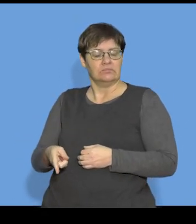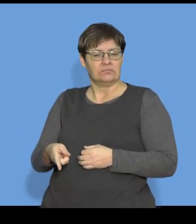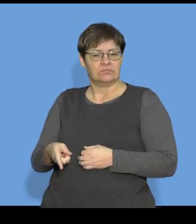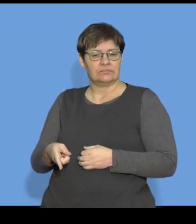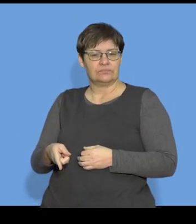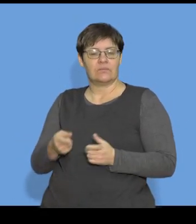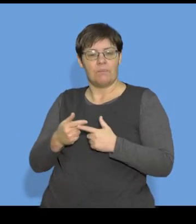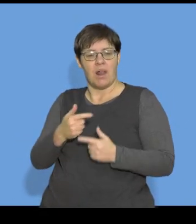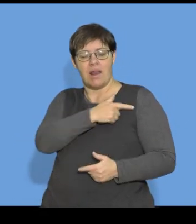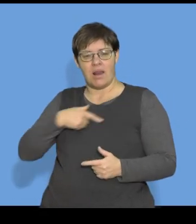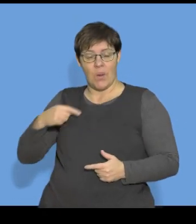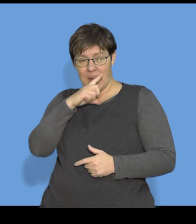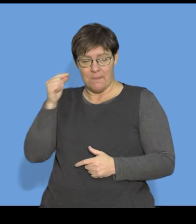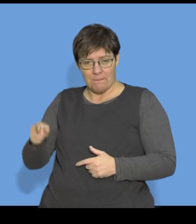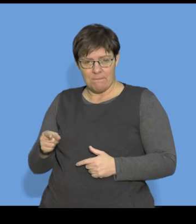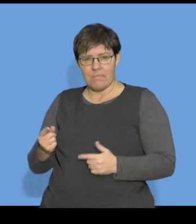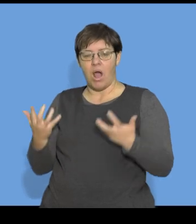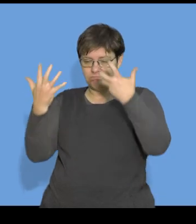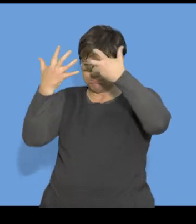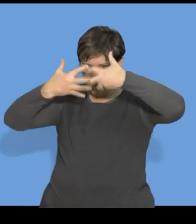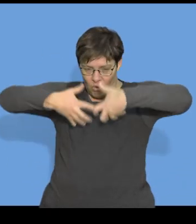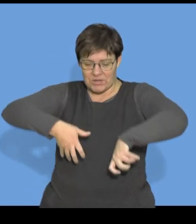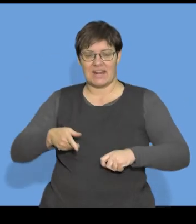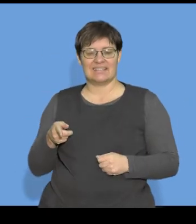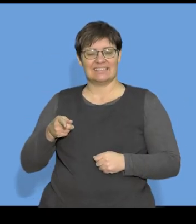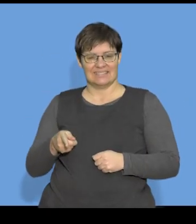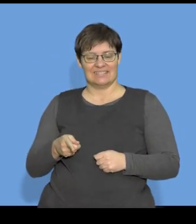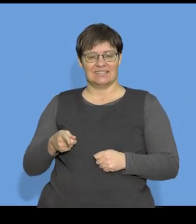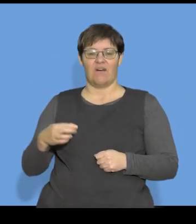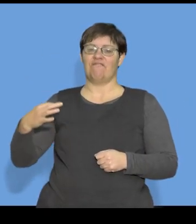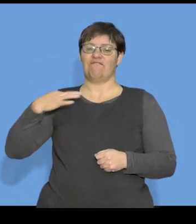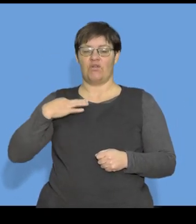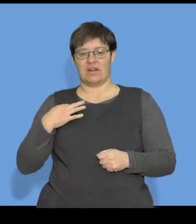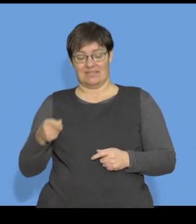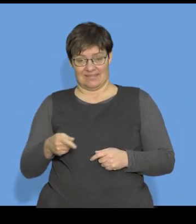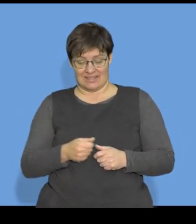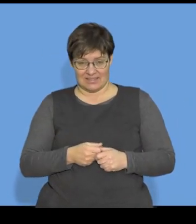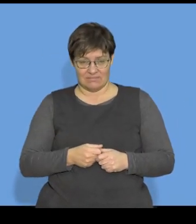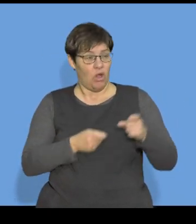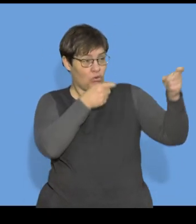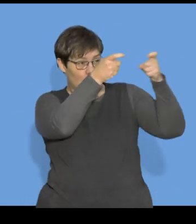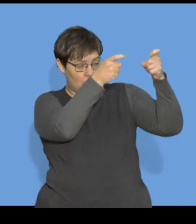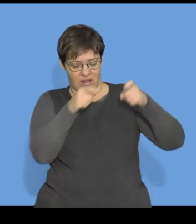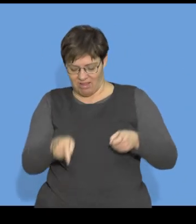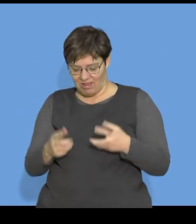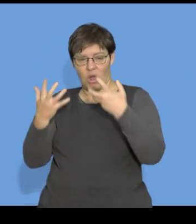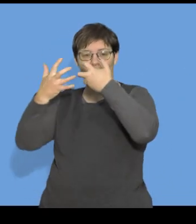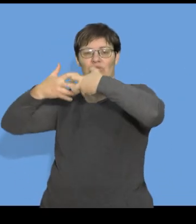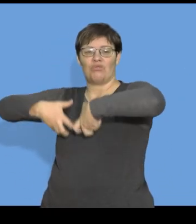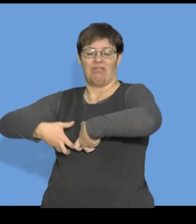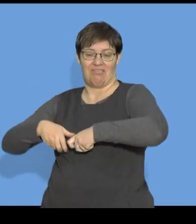which is having a longer name, coordinates voluntary movements, and